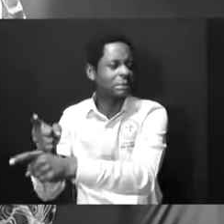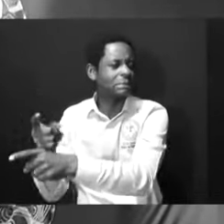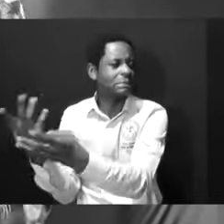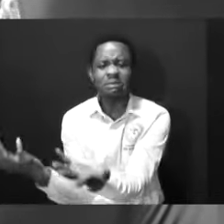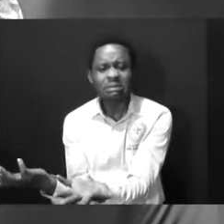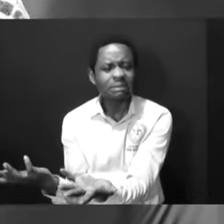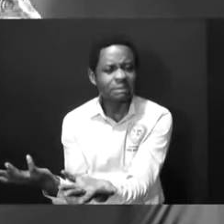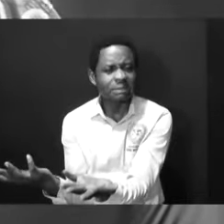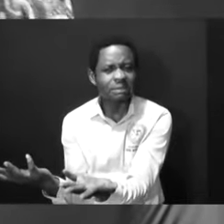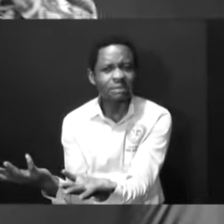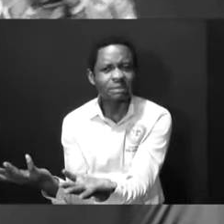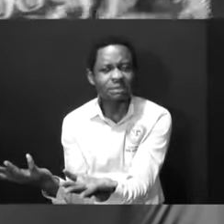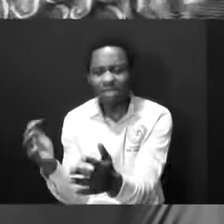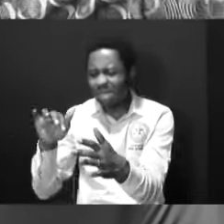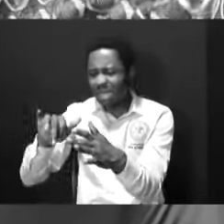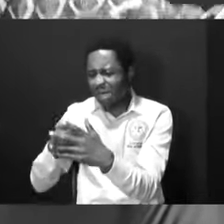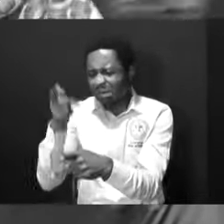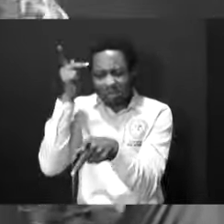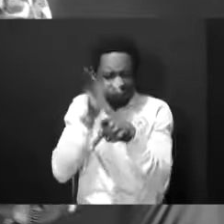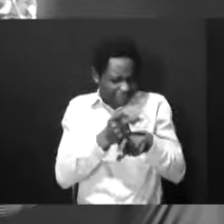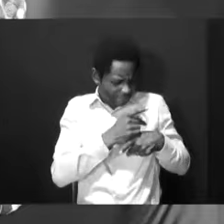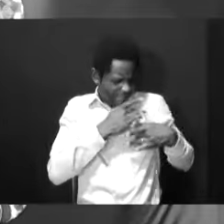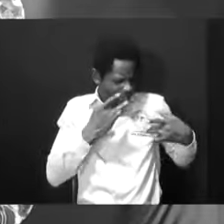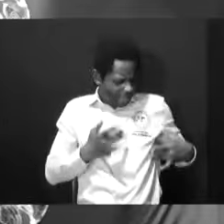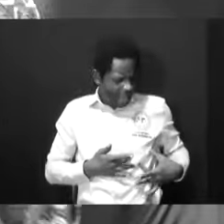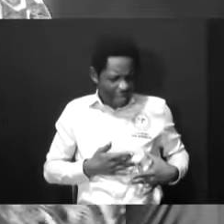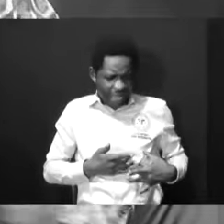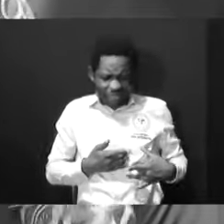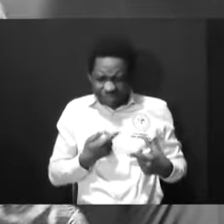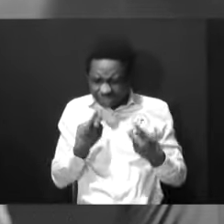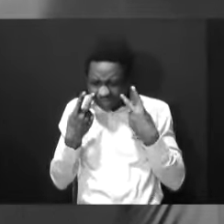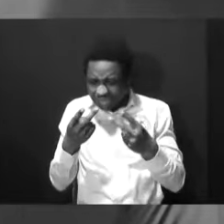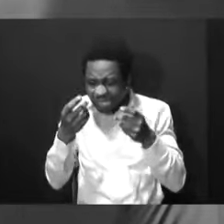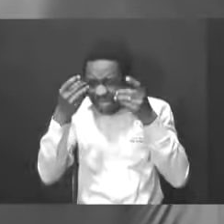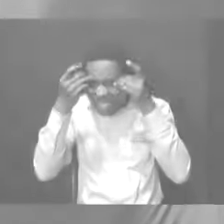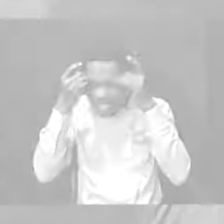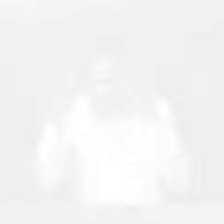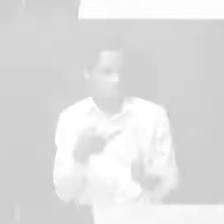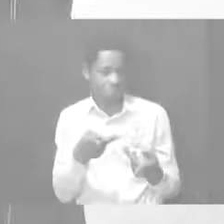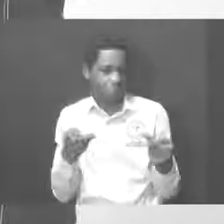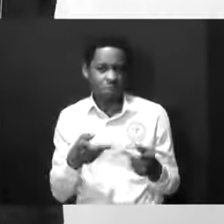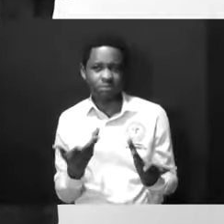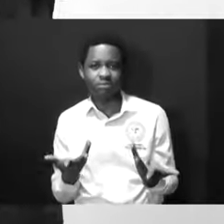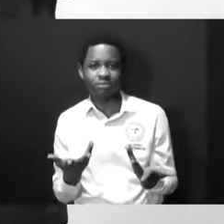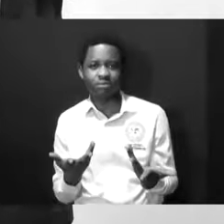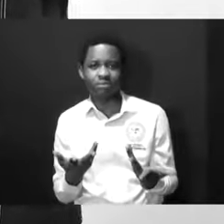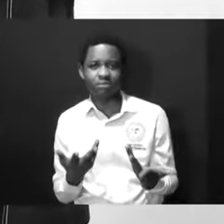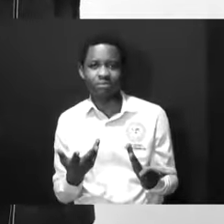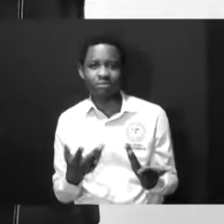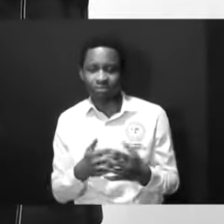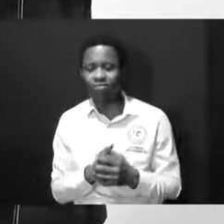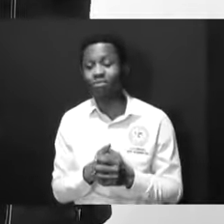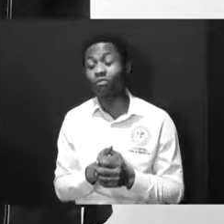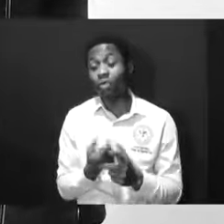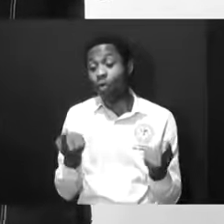And look at the resultant effects because of bitterness. When the devil is at